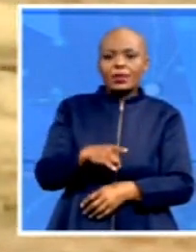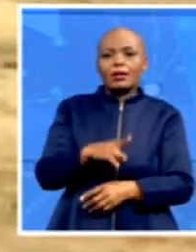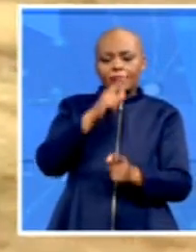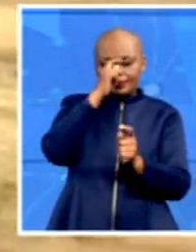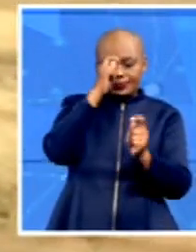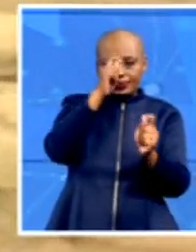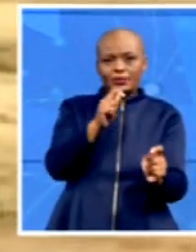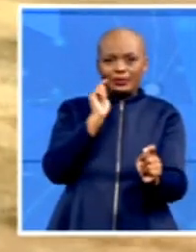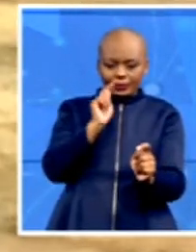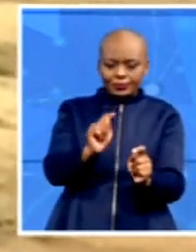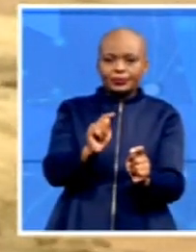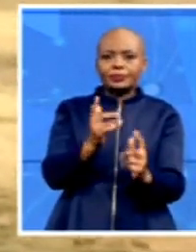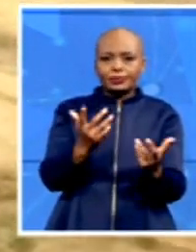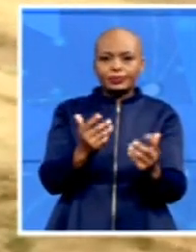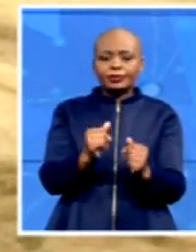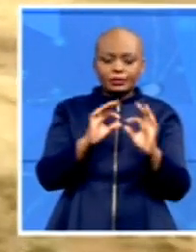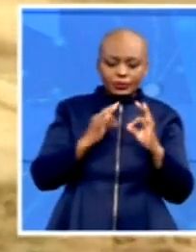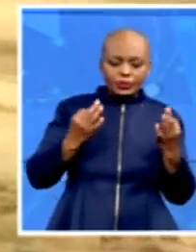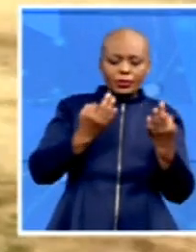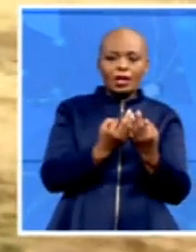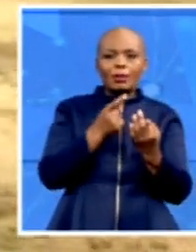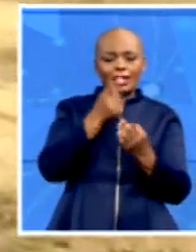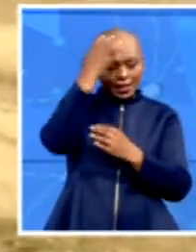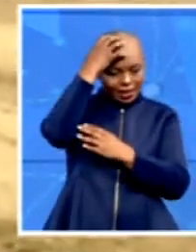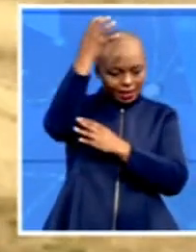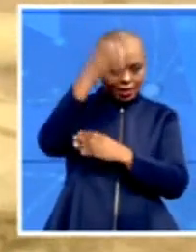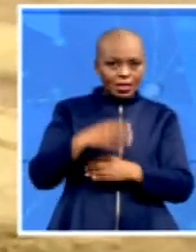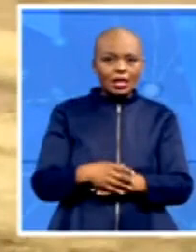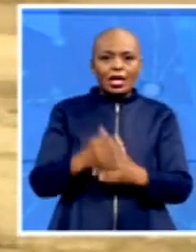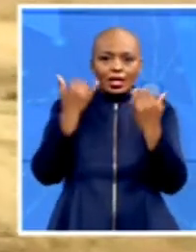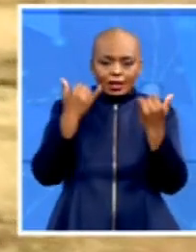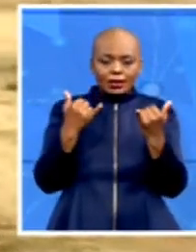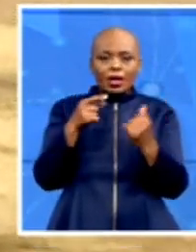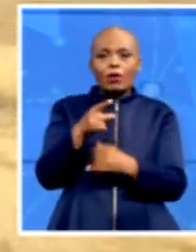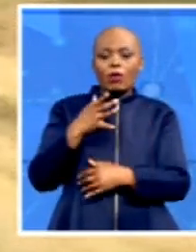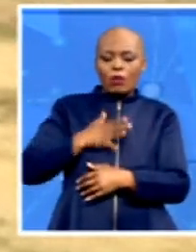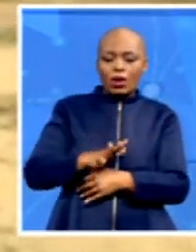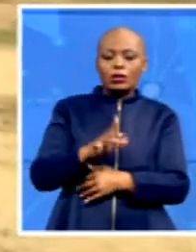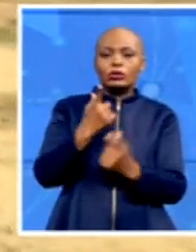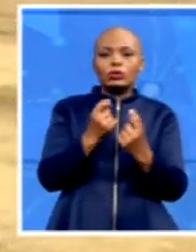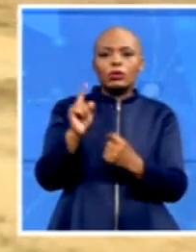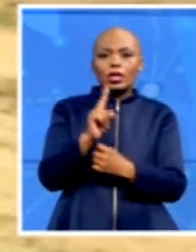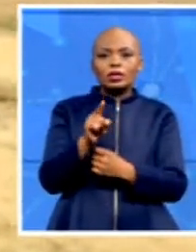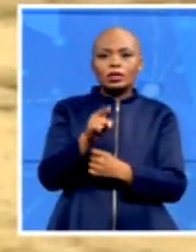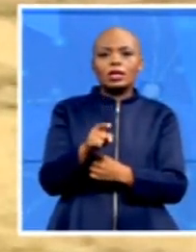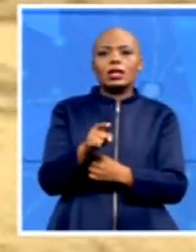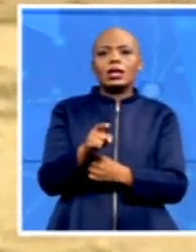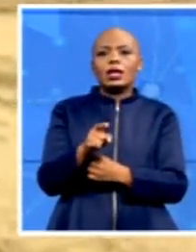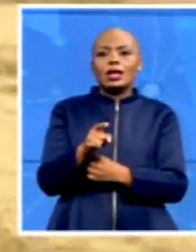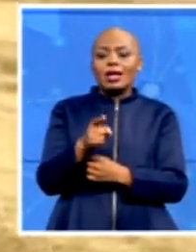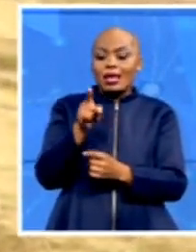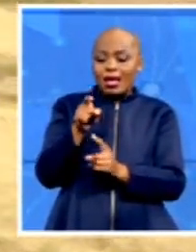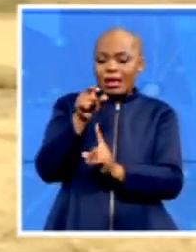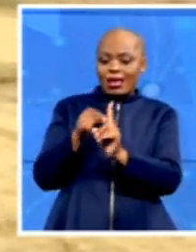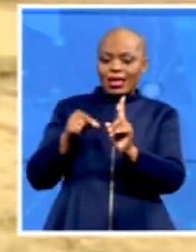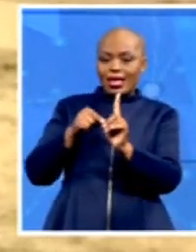the application wanted was to interdict the address by King MisuZulu, who is expected now, as you know,